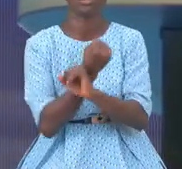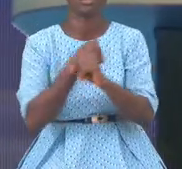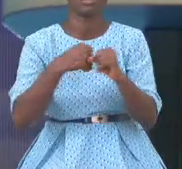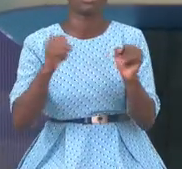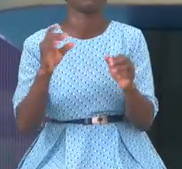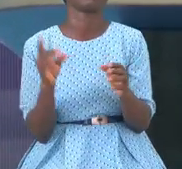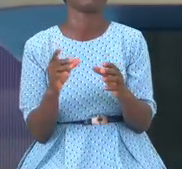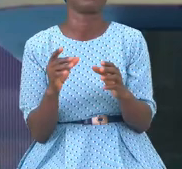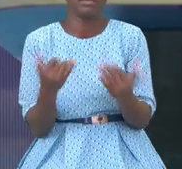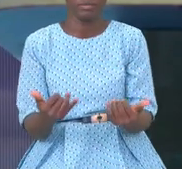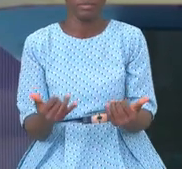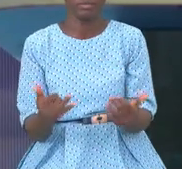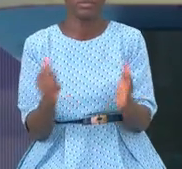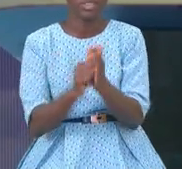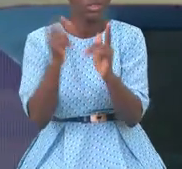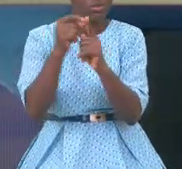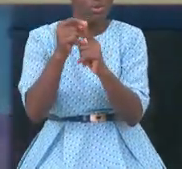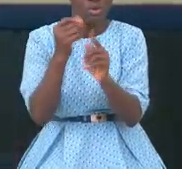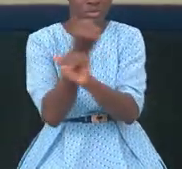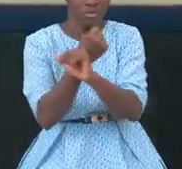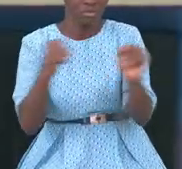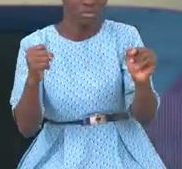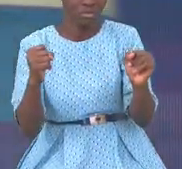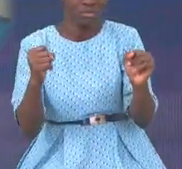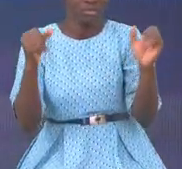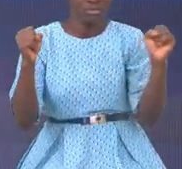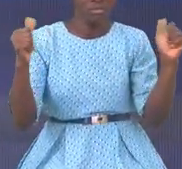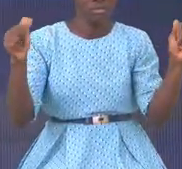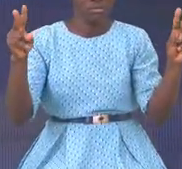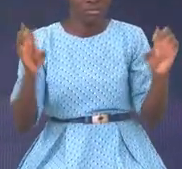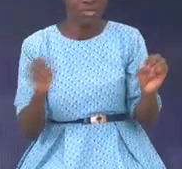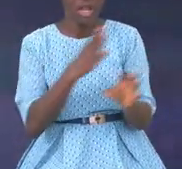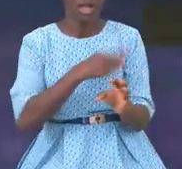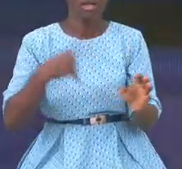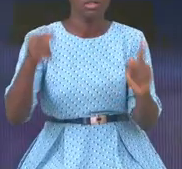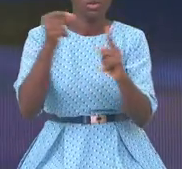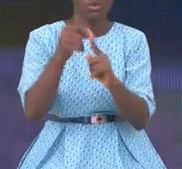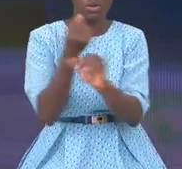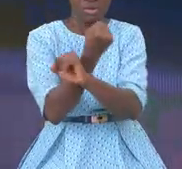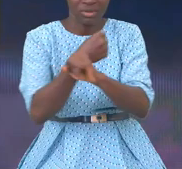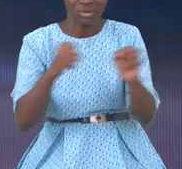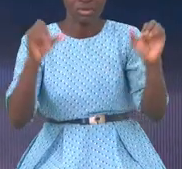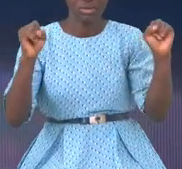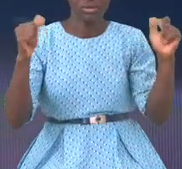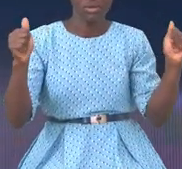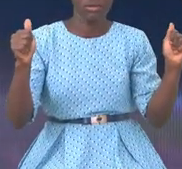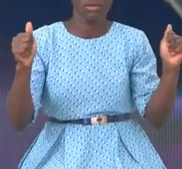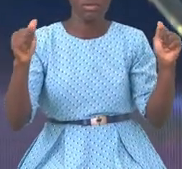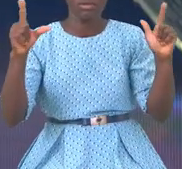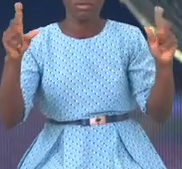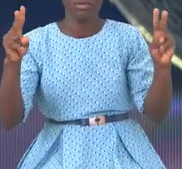saved and the word salvation, we have saved. That's a word of